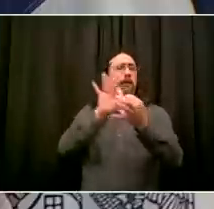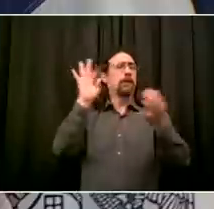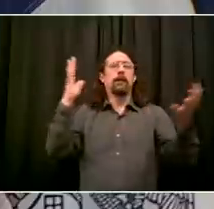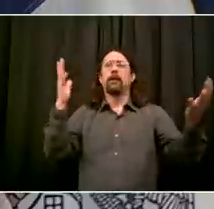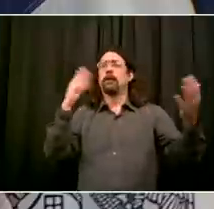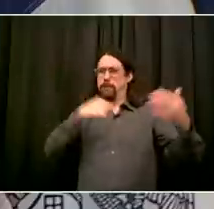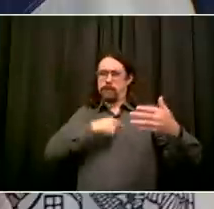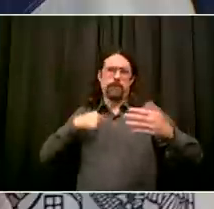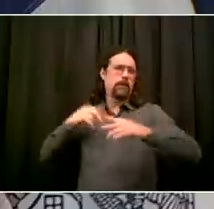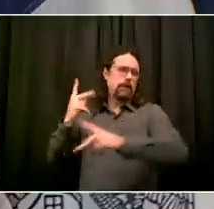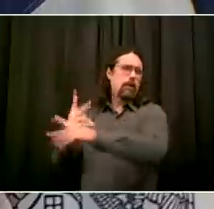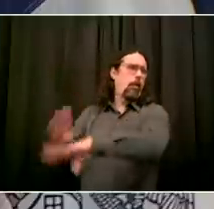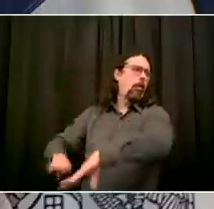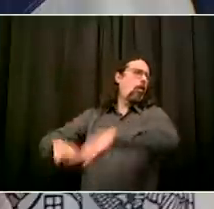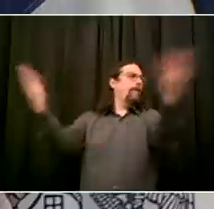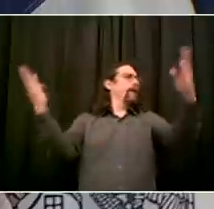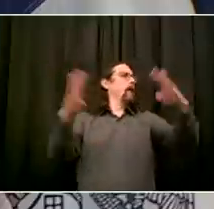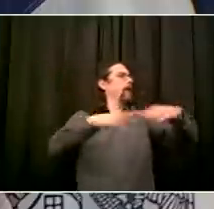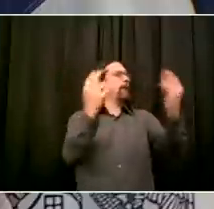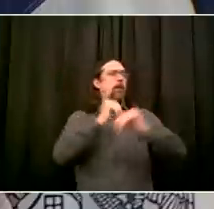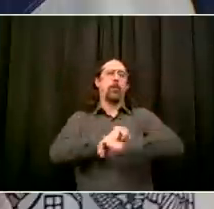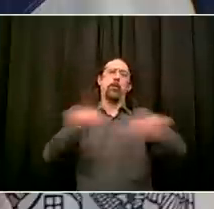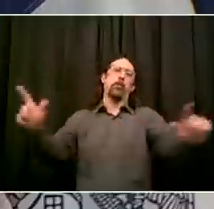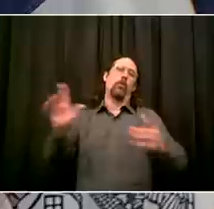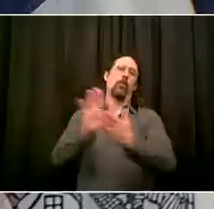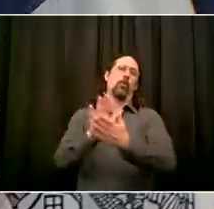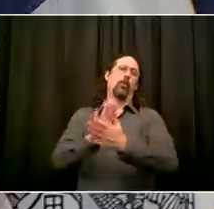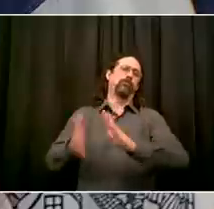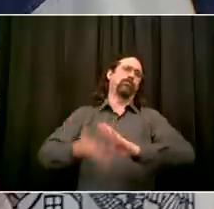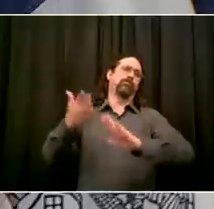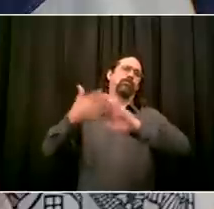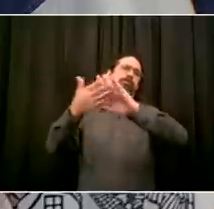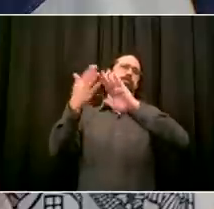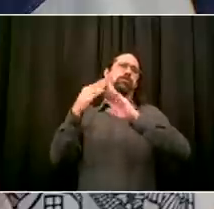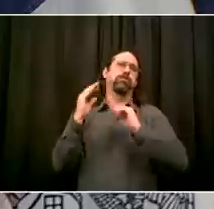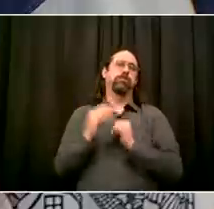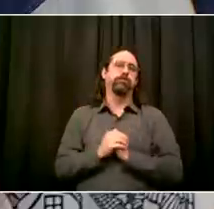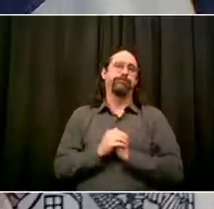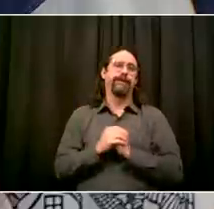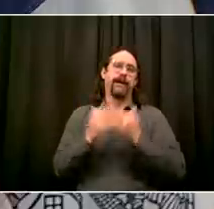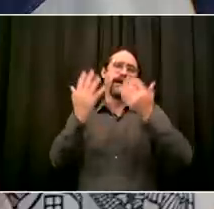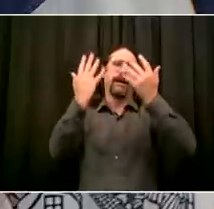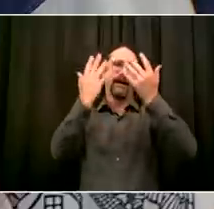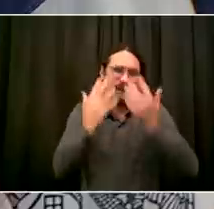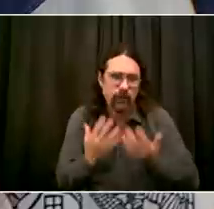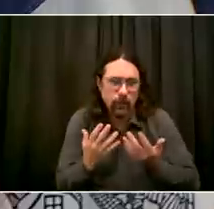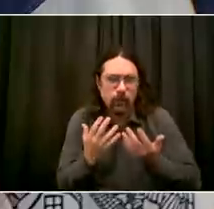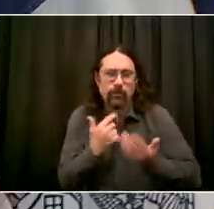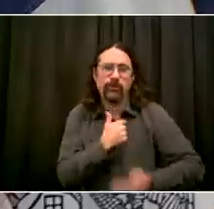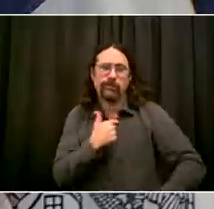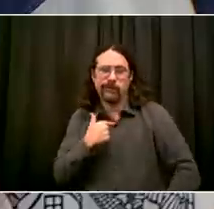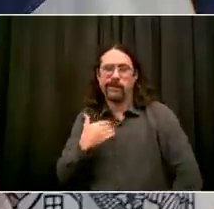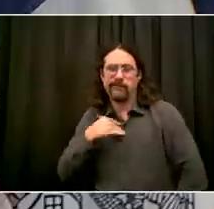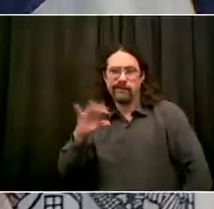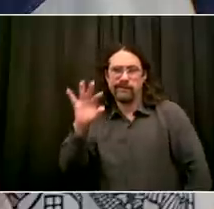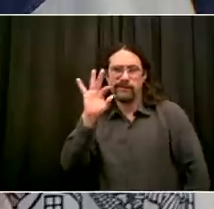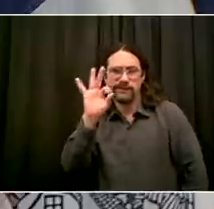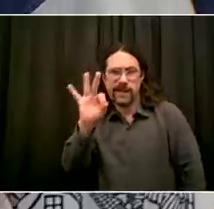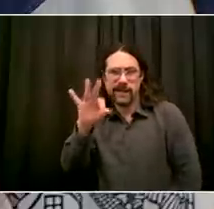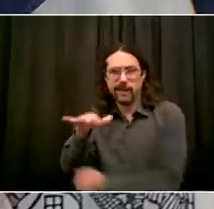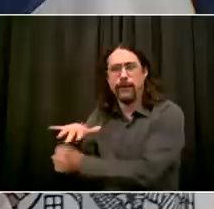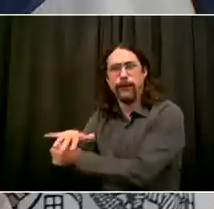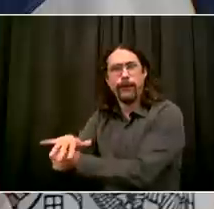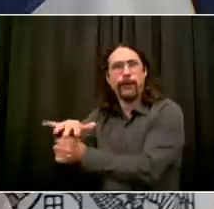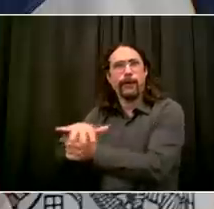problematic, we really want to bring the level of activity down. So let's close the public and non-public schools. Let's close the